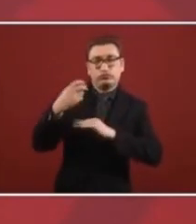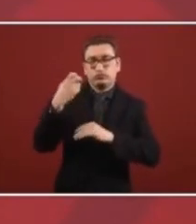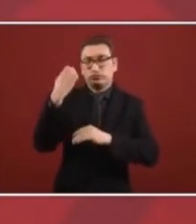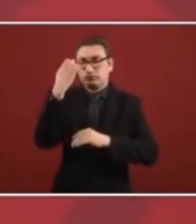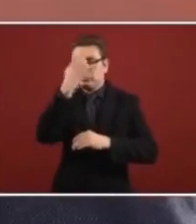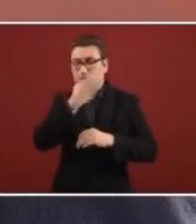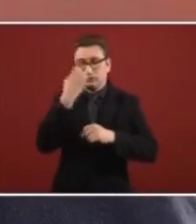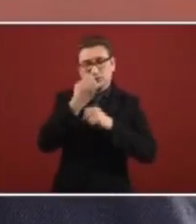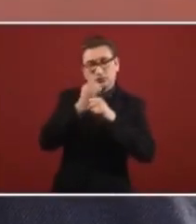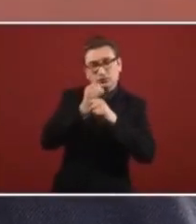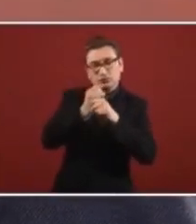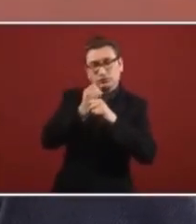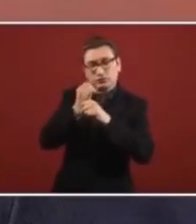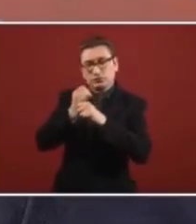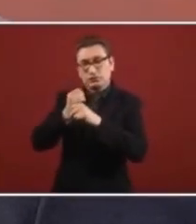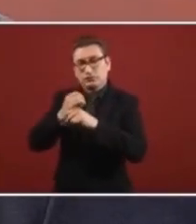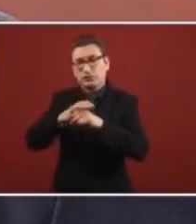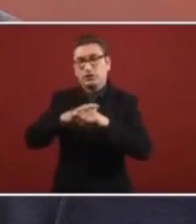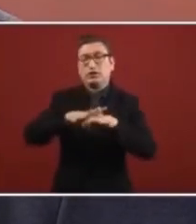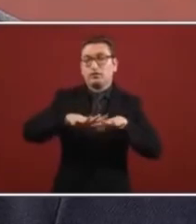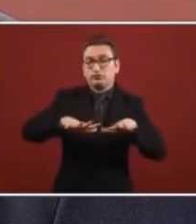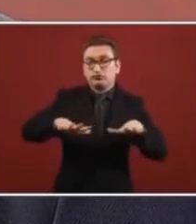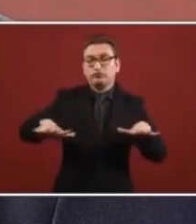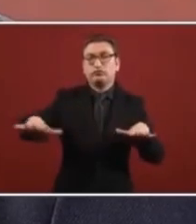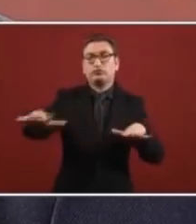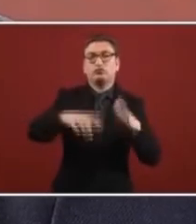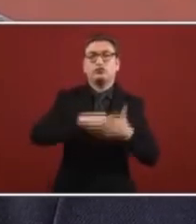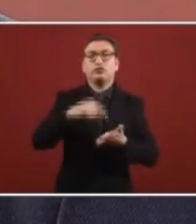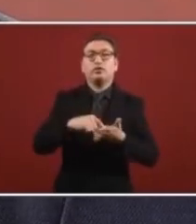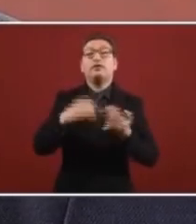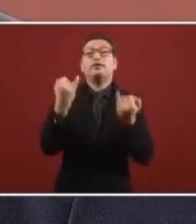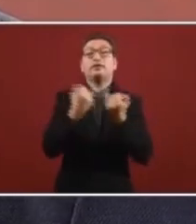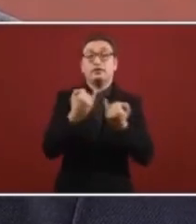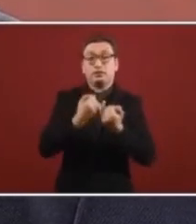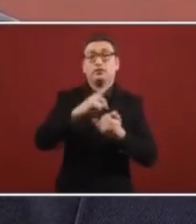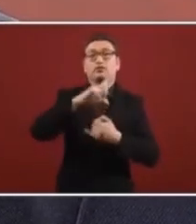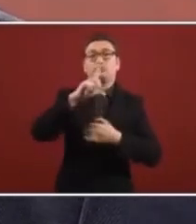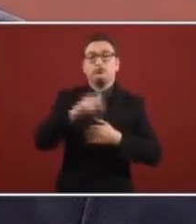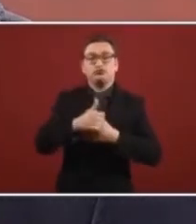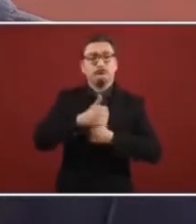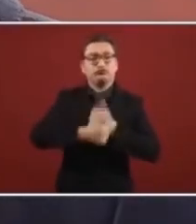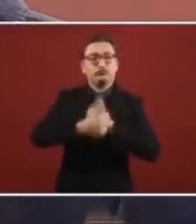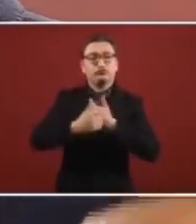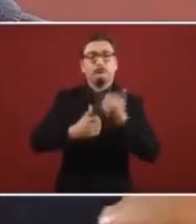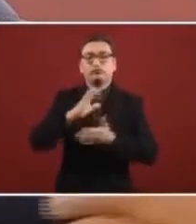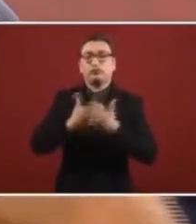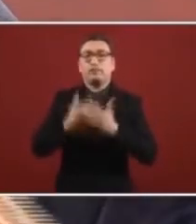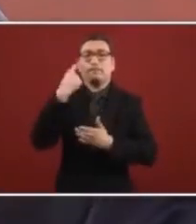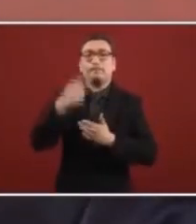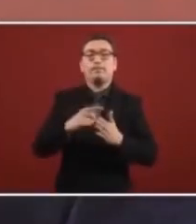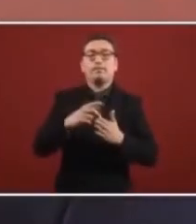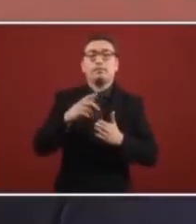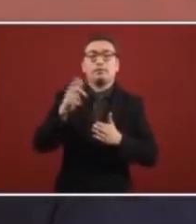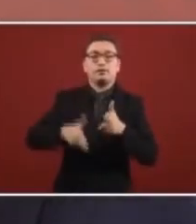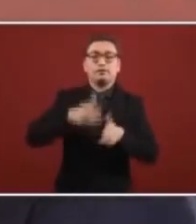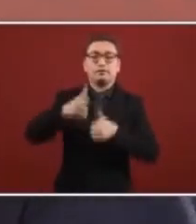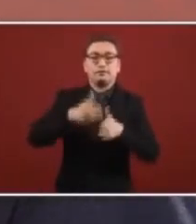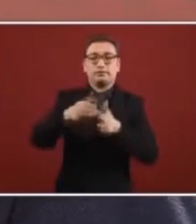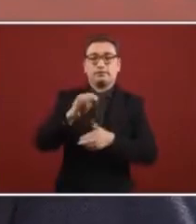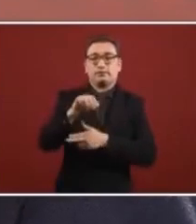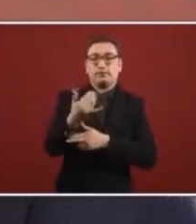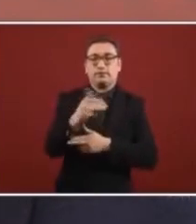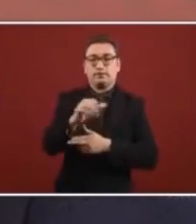para licitar el Tren Maya. to start the Maya train. Significar miles de